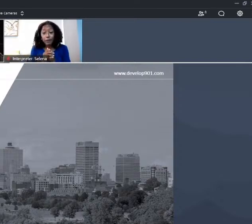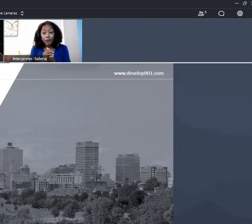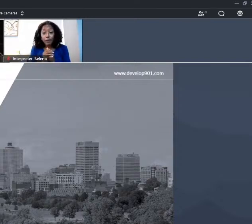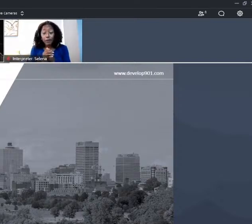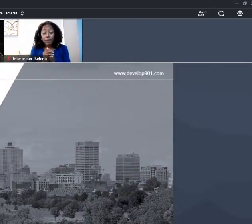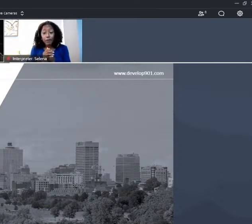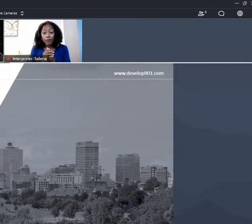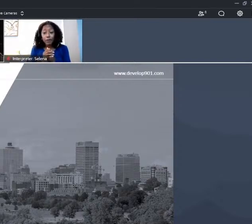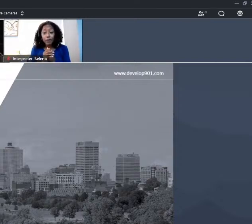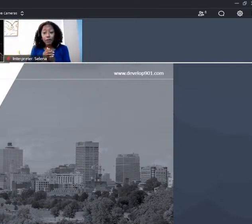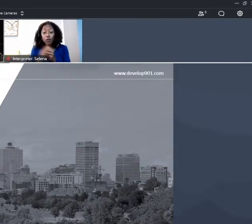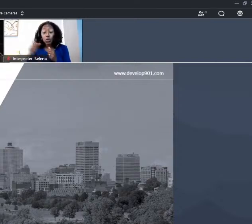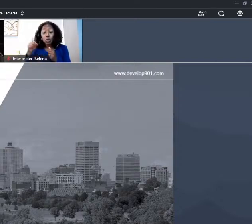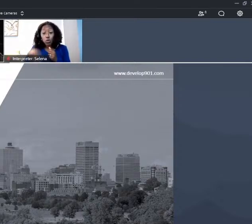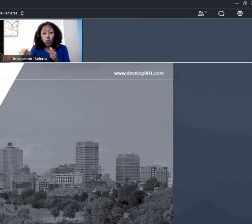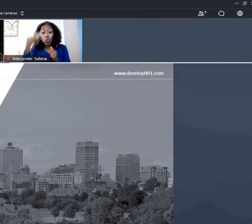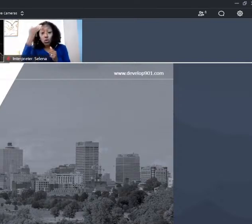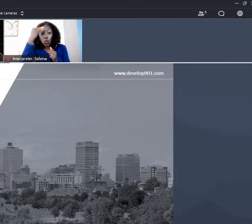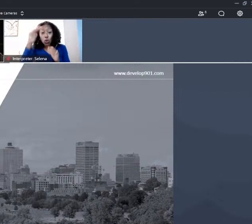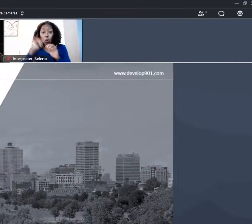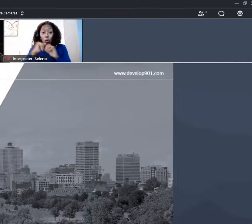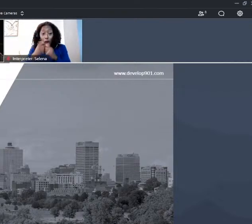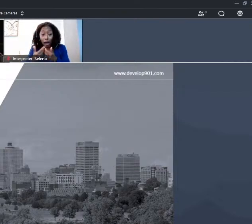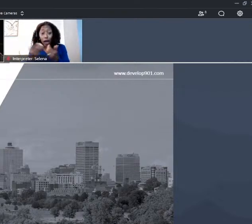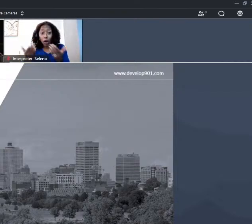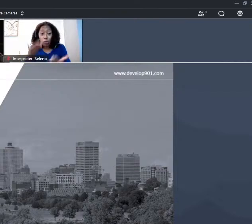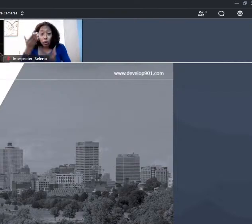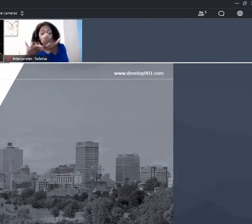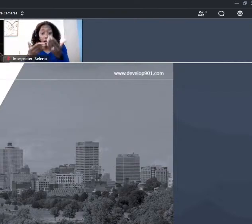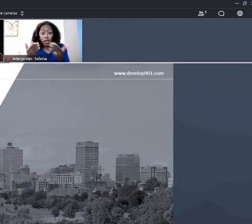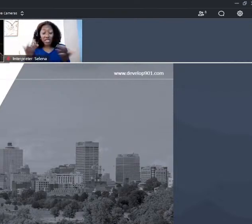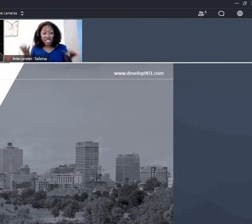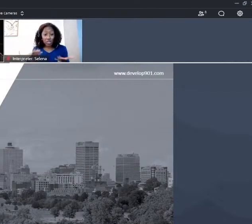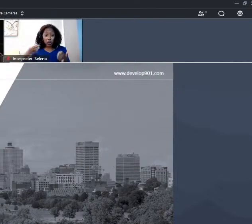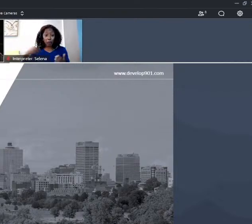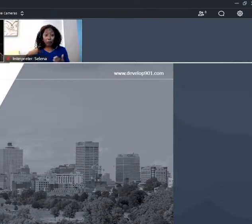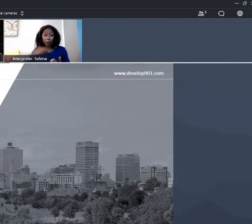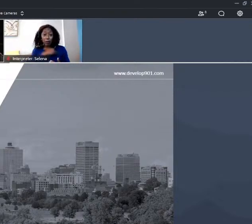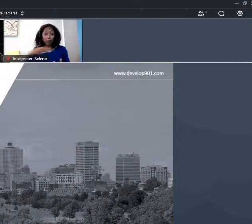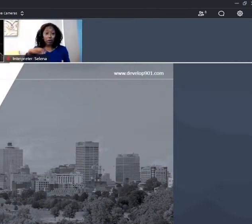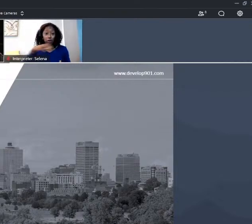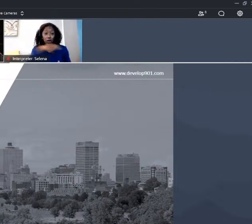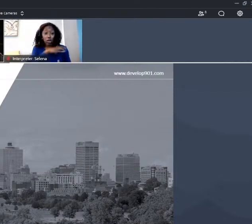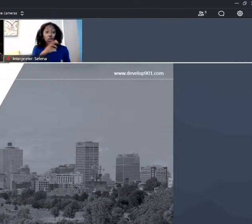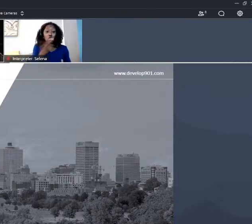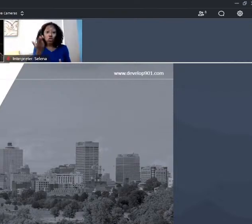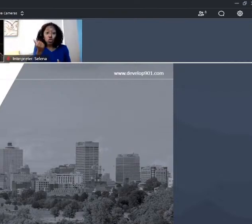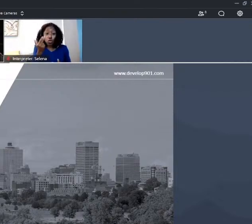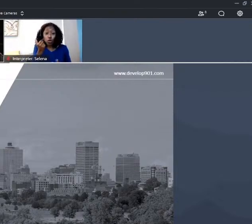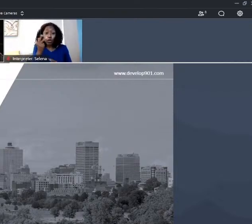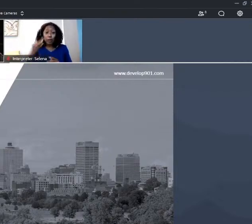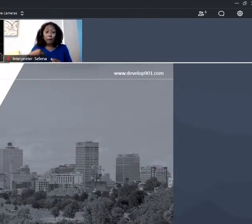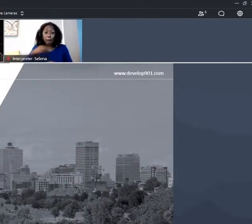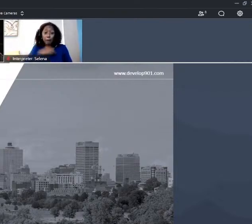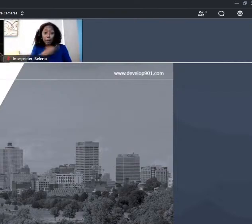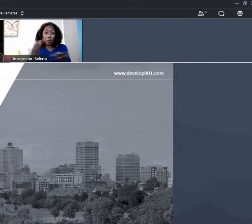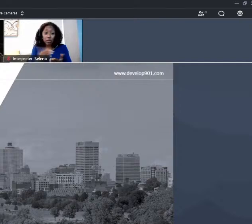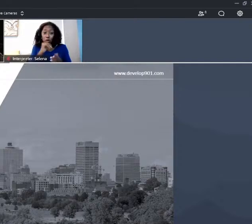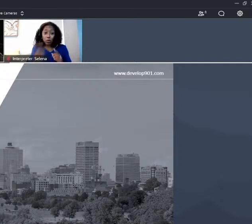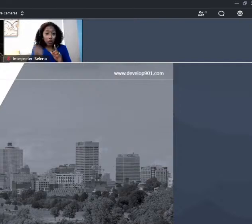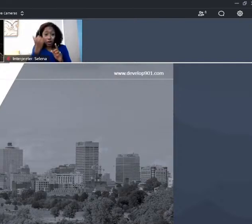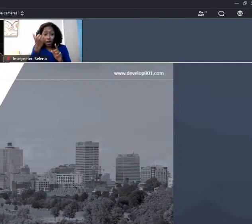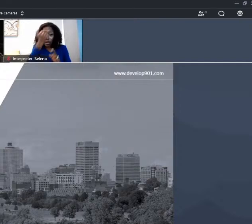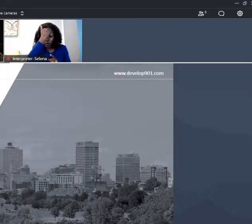put it out there and everything, yes, but this council is 13 of us. We are nobody's fool, okay? We try to